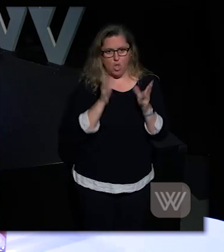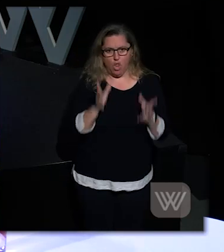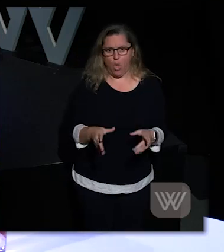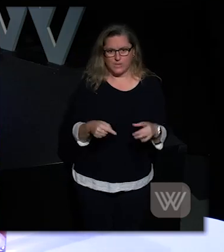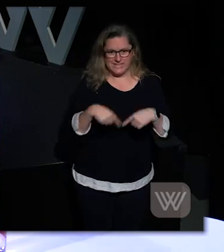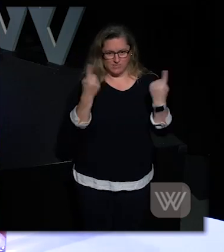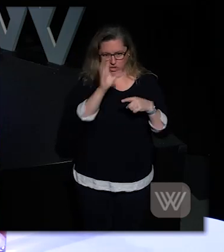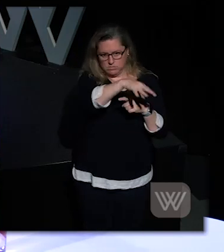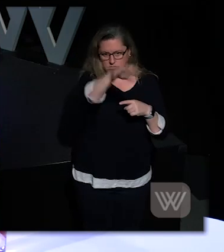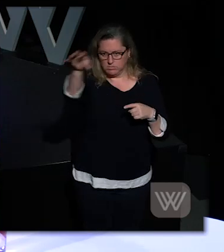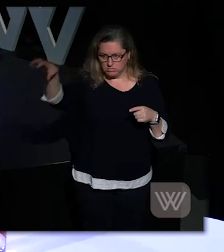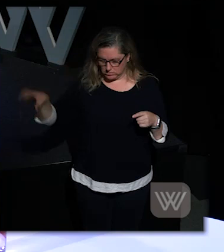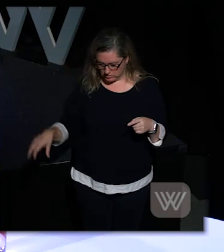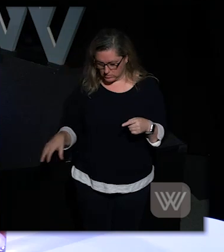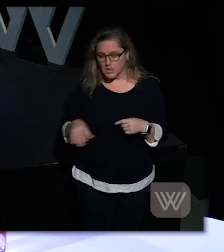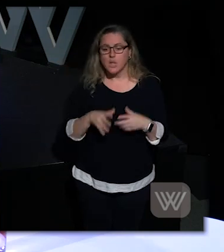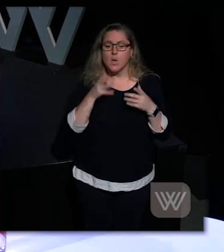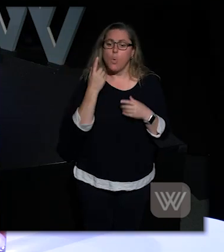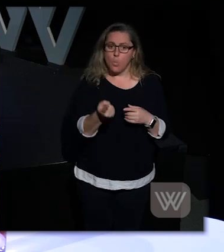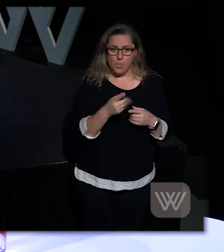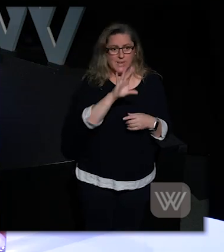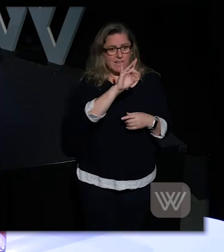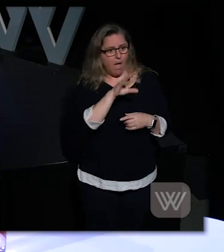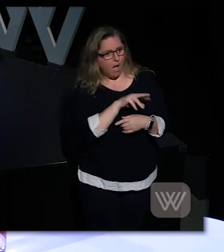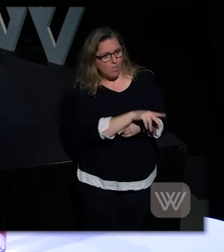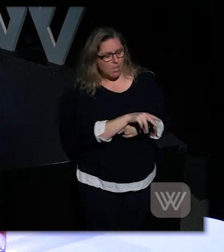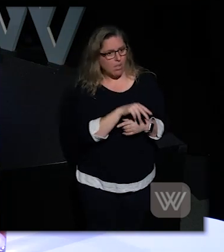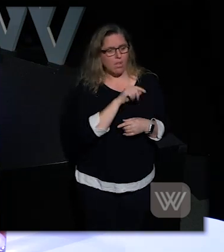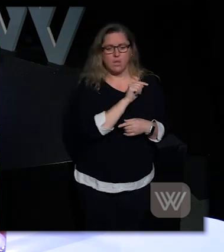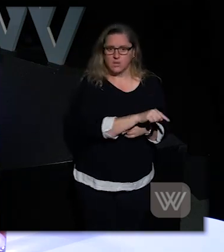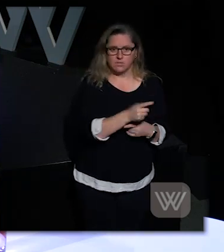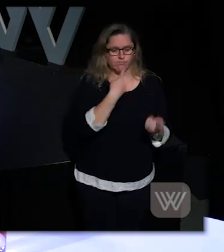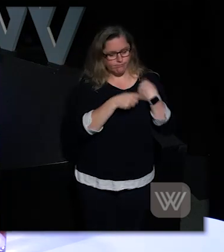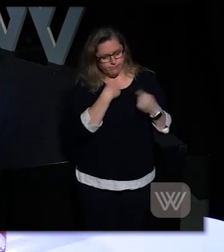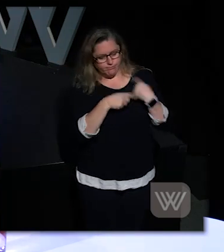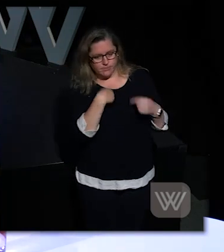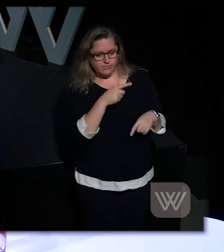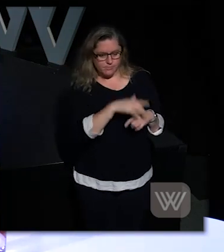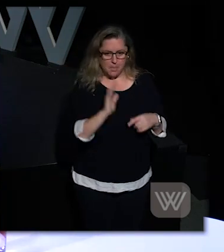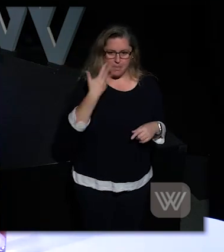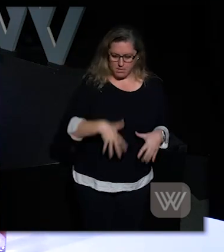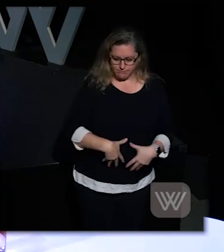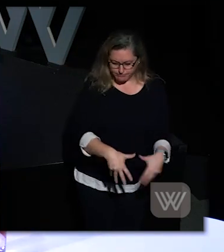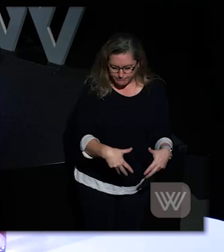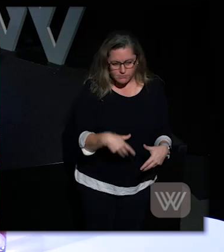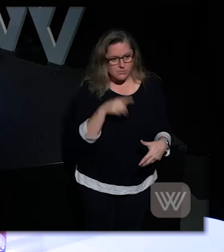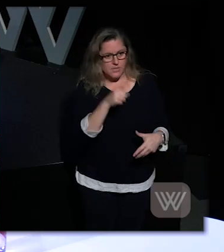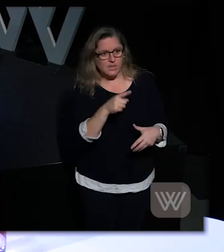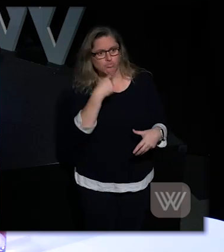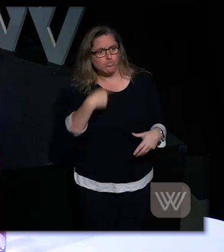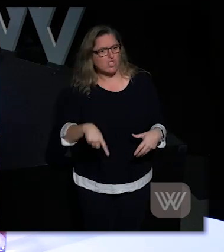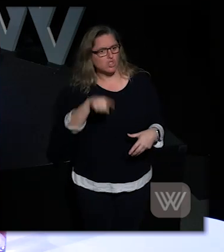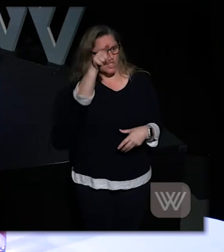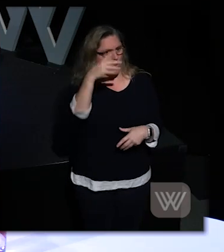stations. And one of the stories was about this gay couple who told me they had had this child via surrogacy in Russia.